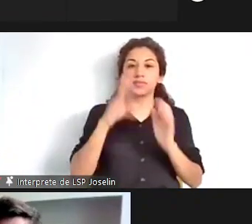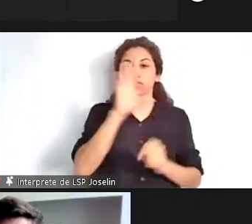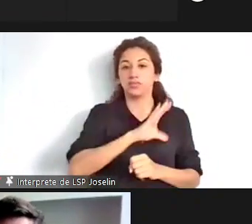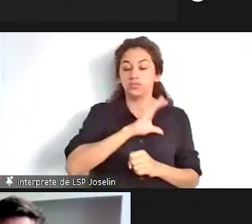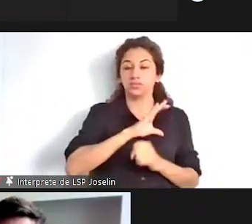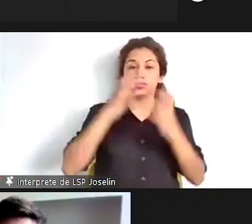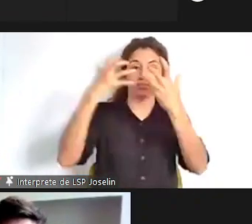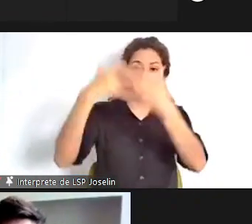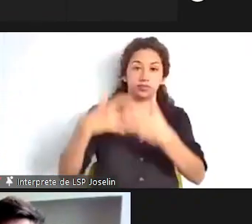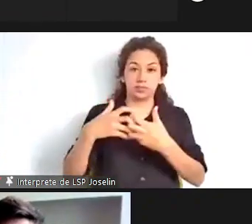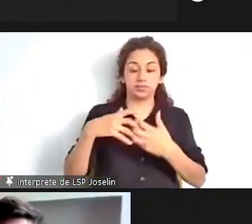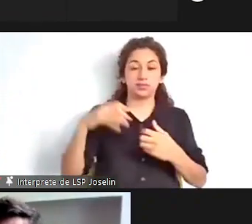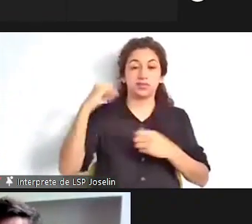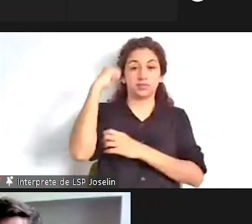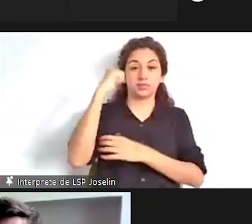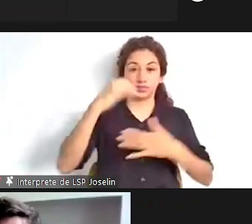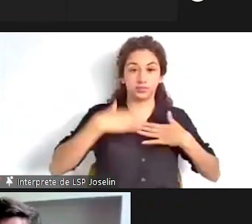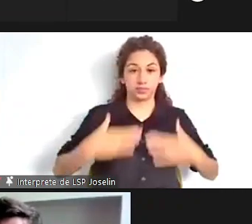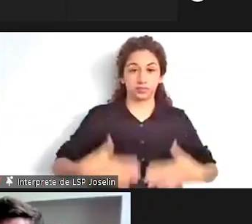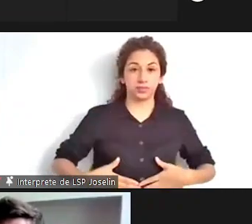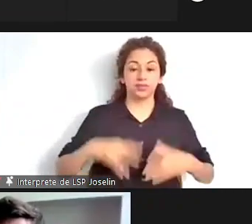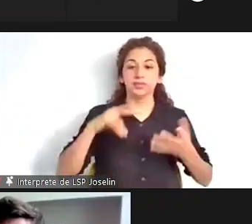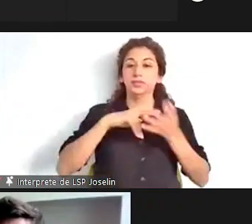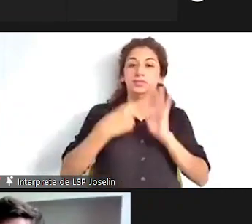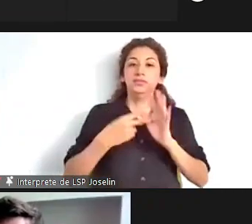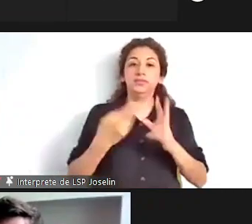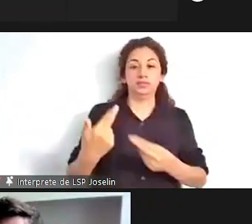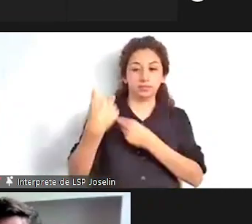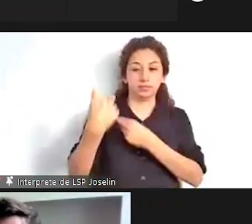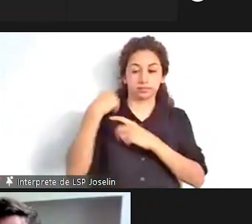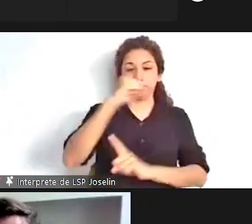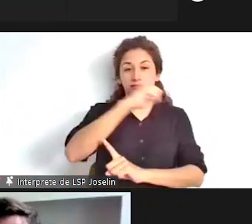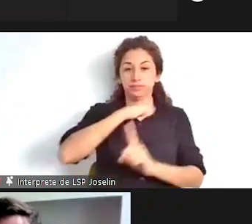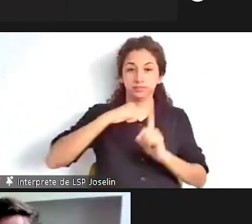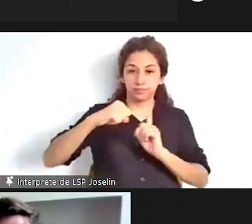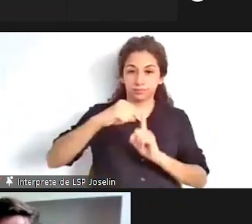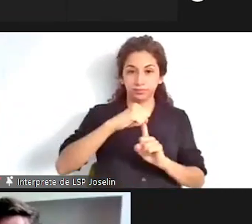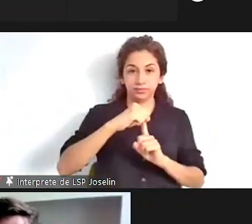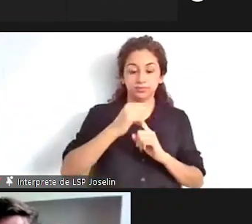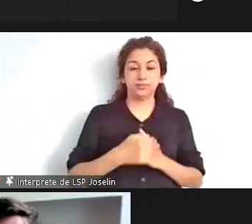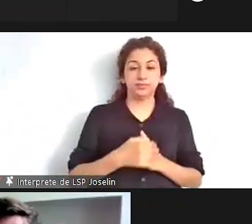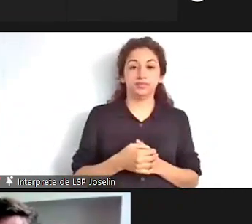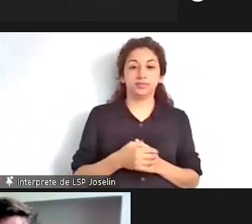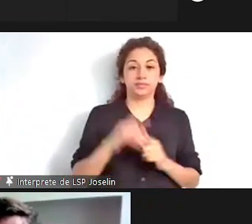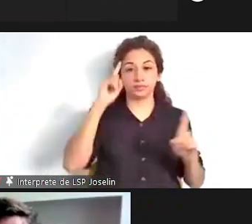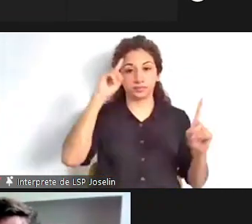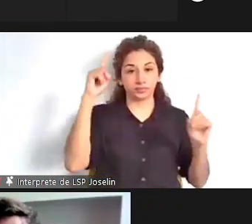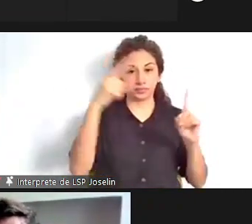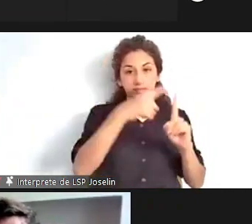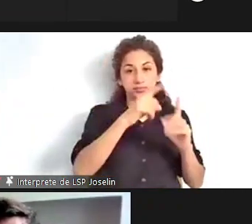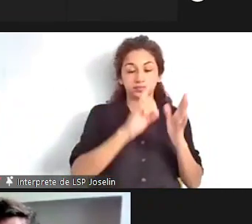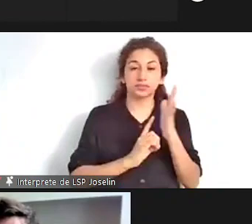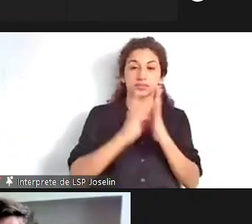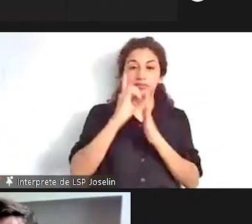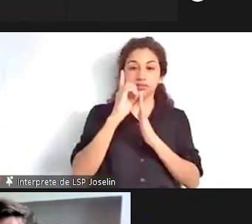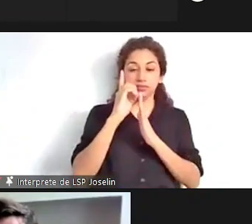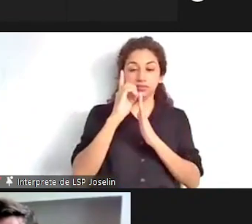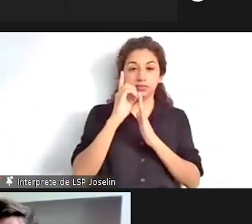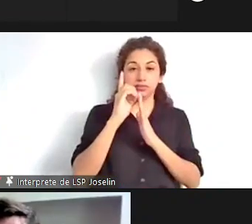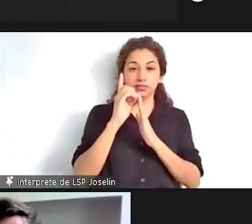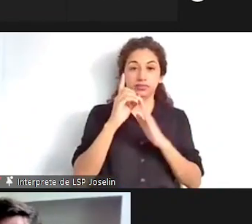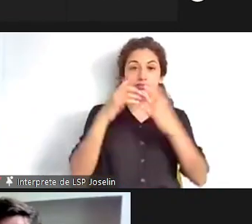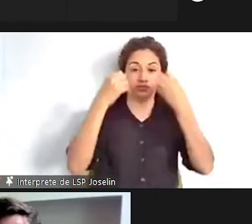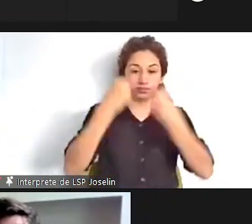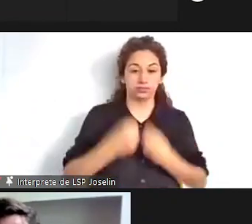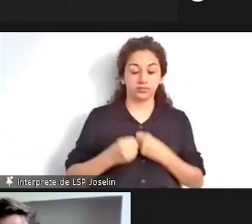is the uh responsible business conduct is it for social responsibility you have the objectives of